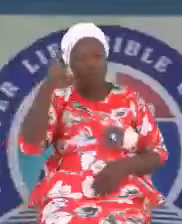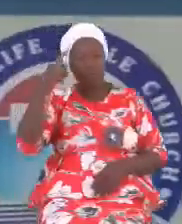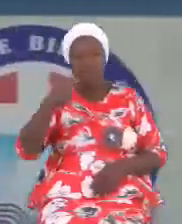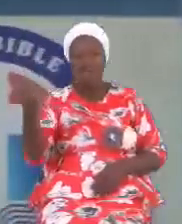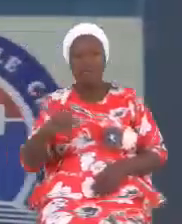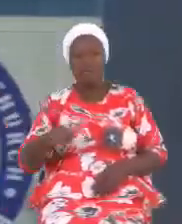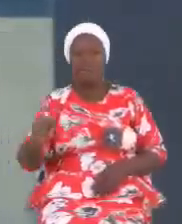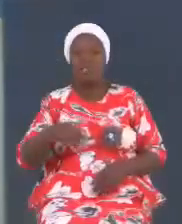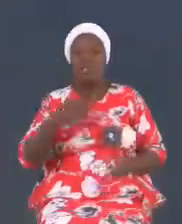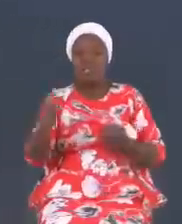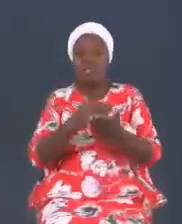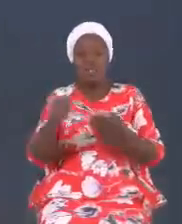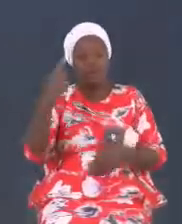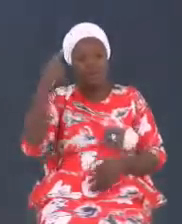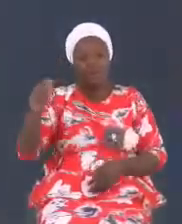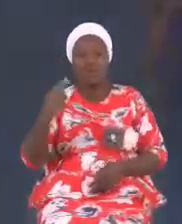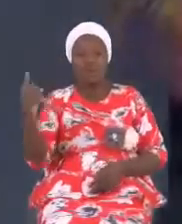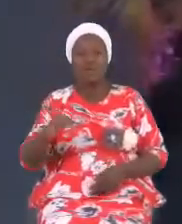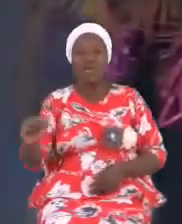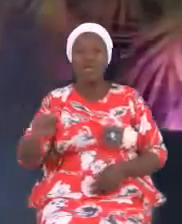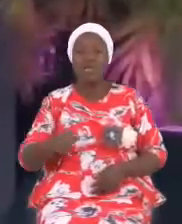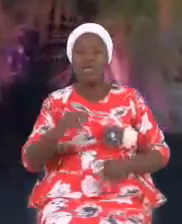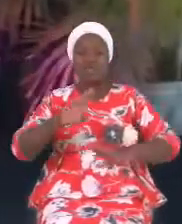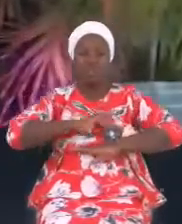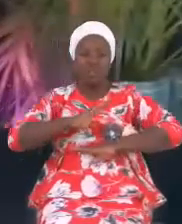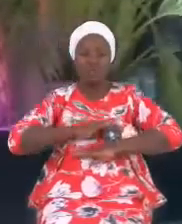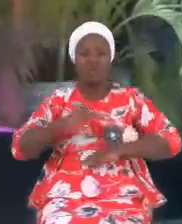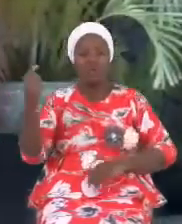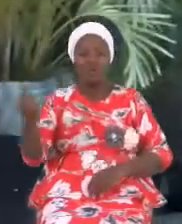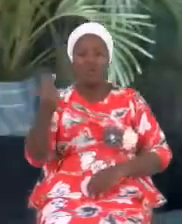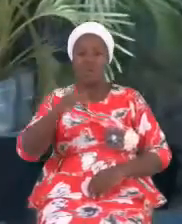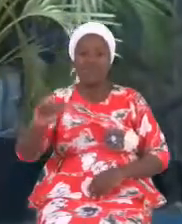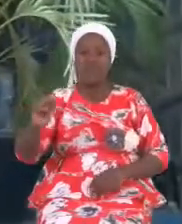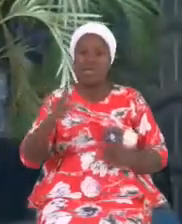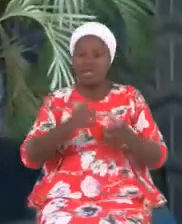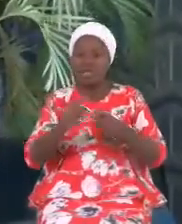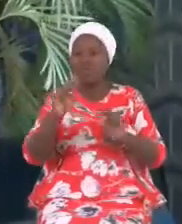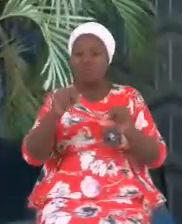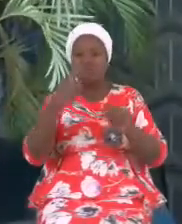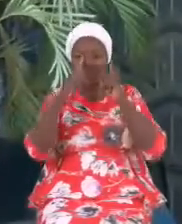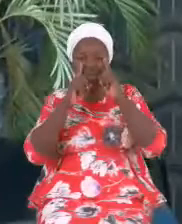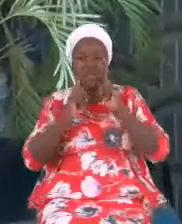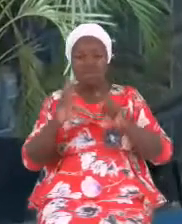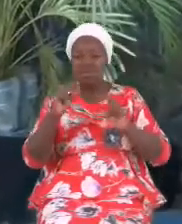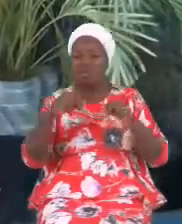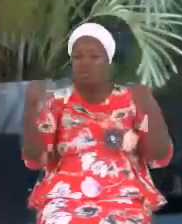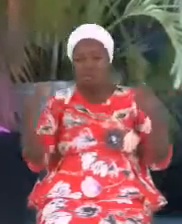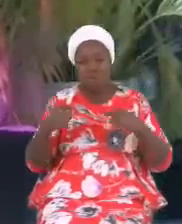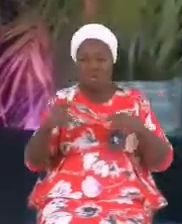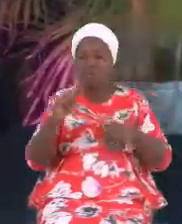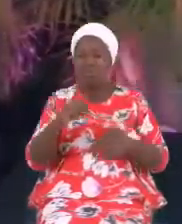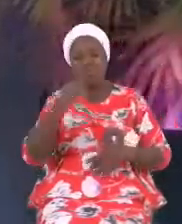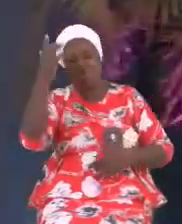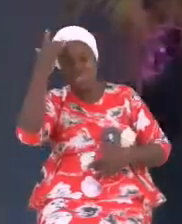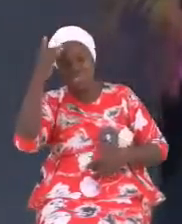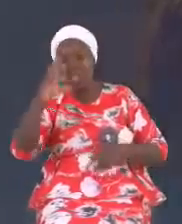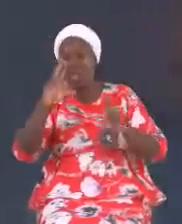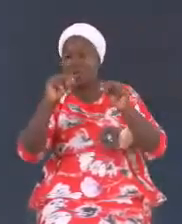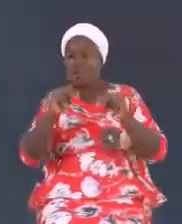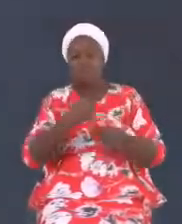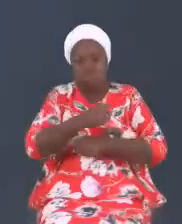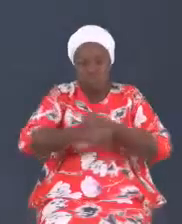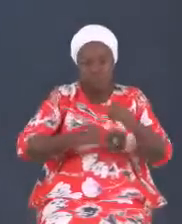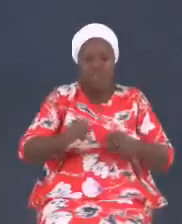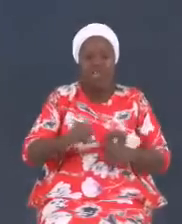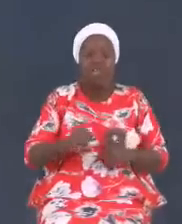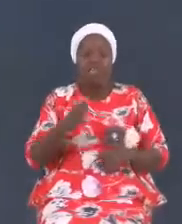forever, satisfaction forever, no tears, and there is no pain, and there is no sickness, and there is no suffering.